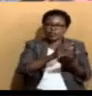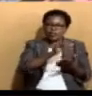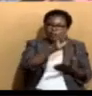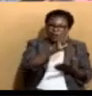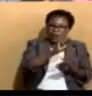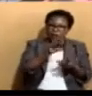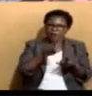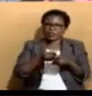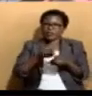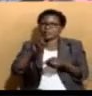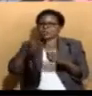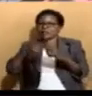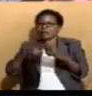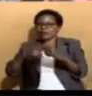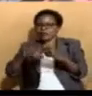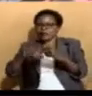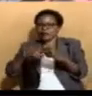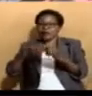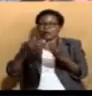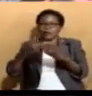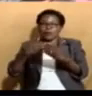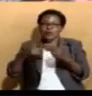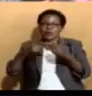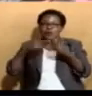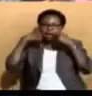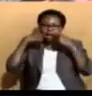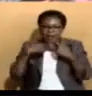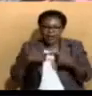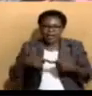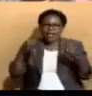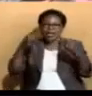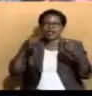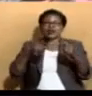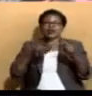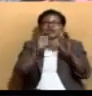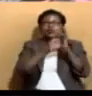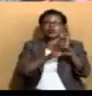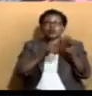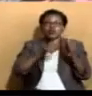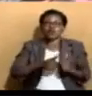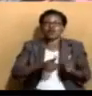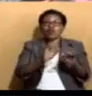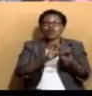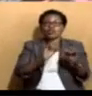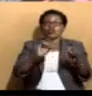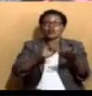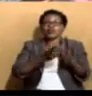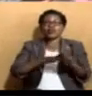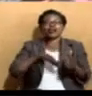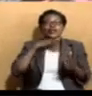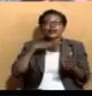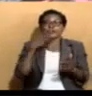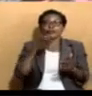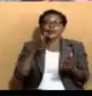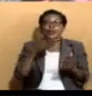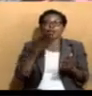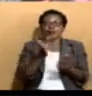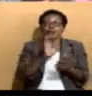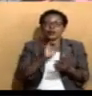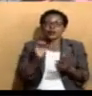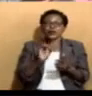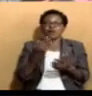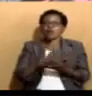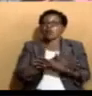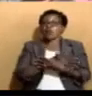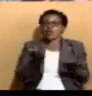and Section 7 had been declared unconstitutional and were now dead and unavailable